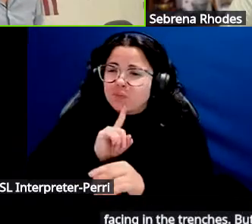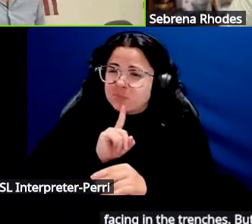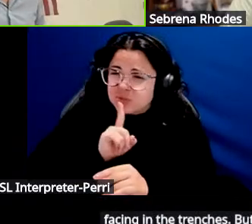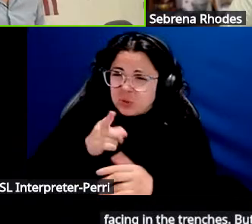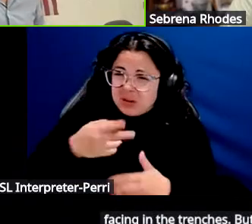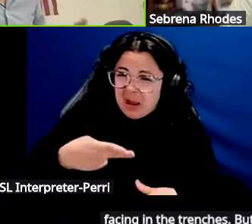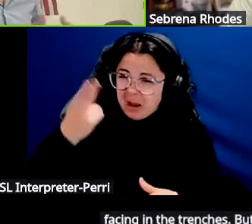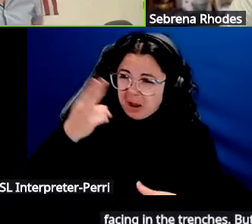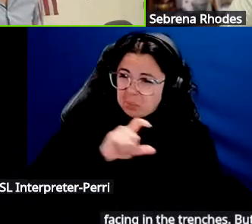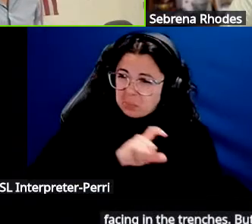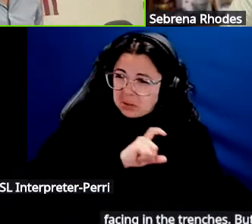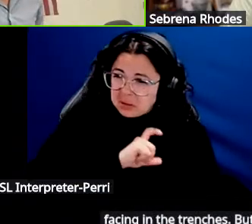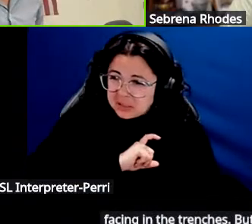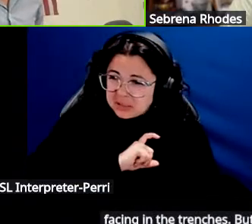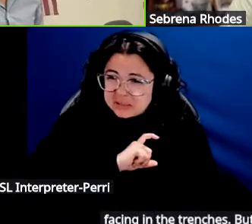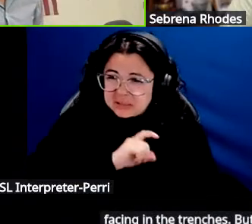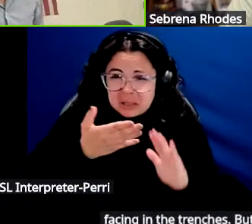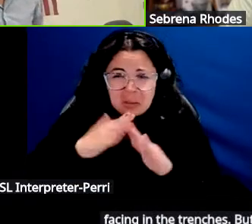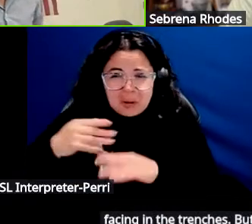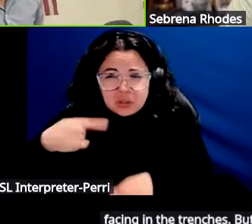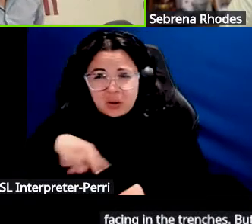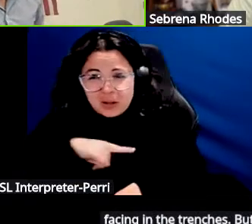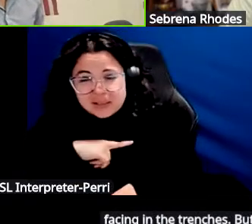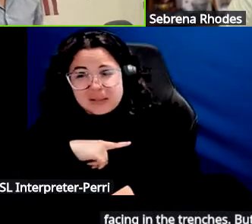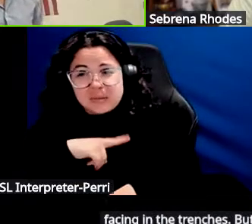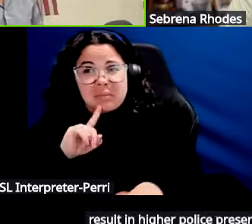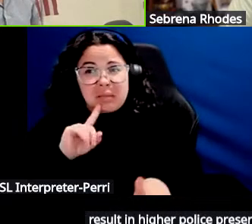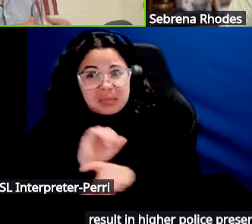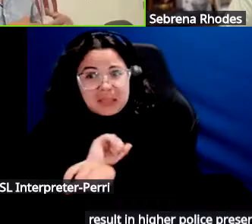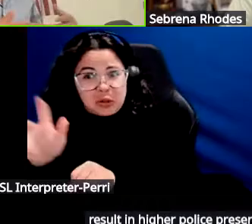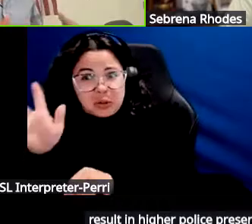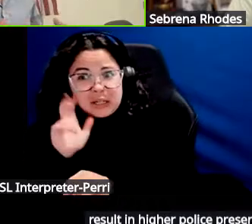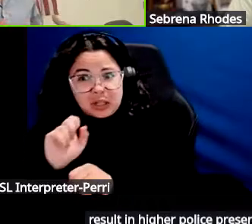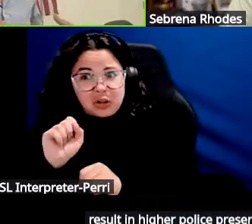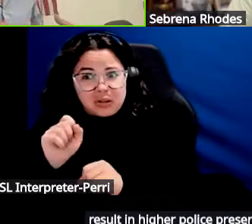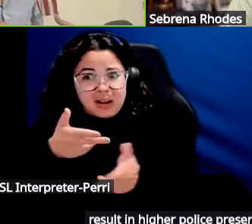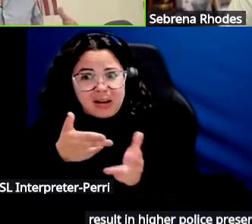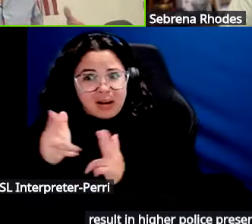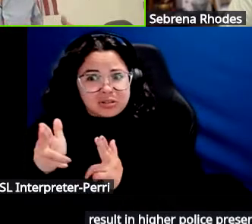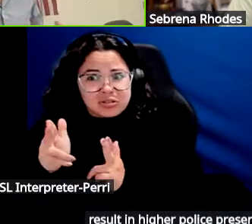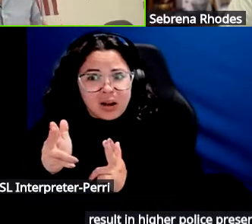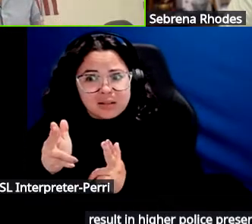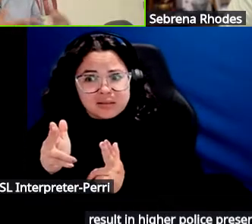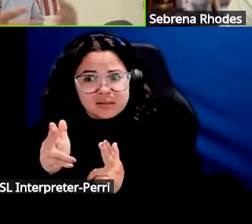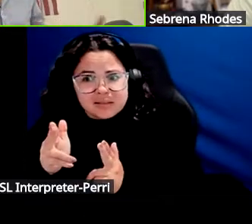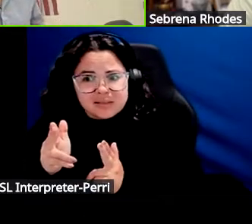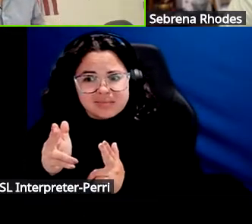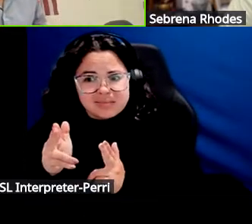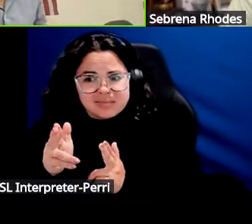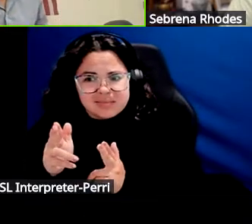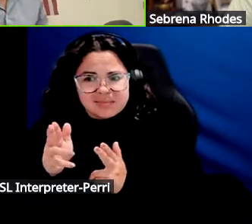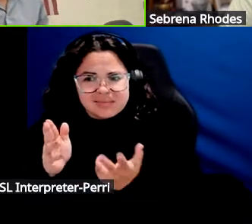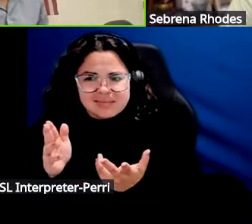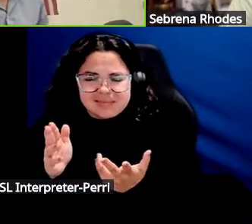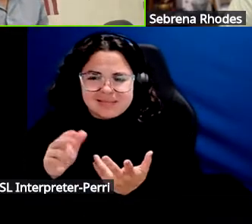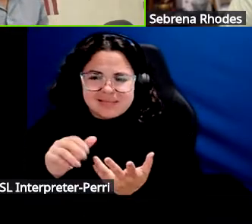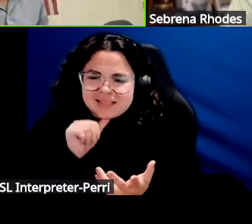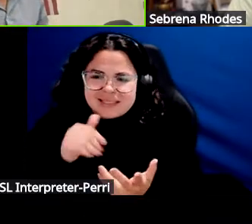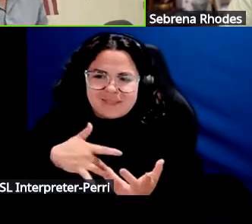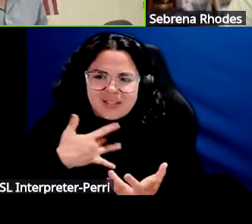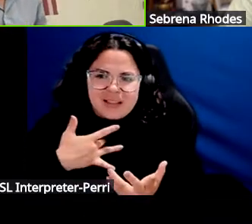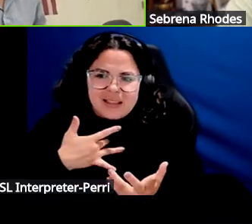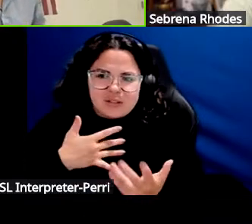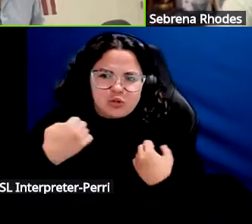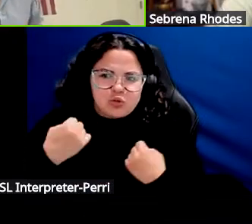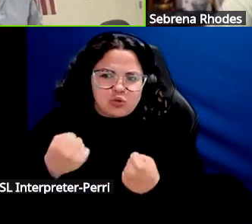presence in the area compared to us in Trinidad that are literally hearing gunshots are not making us feel that there is a strong presence of So